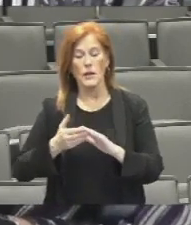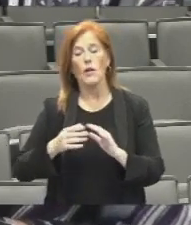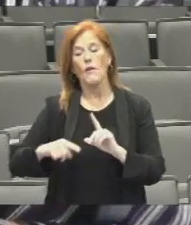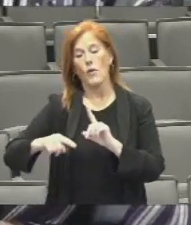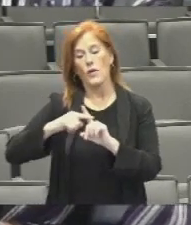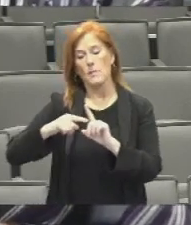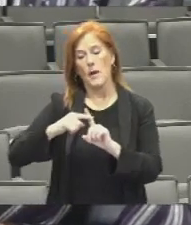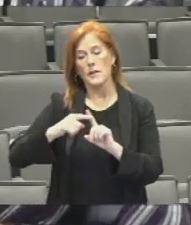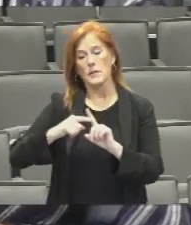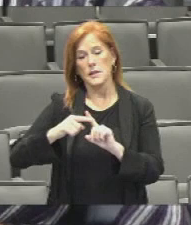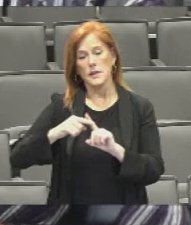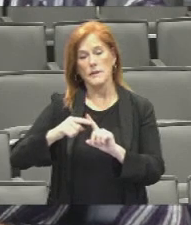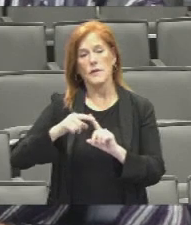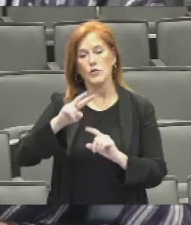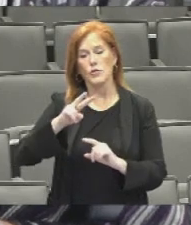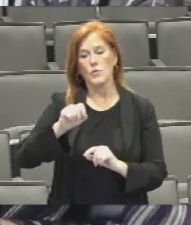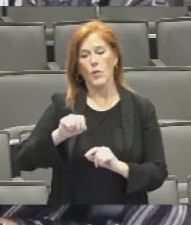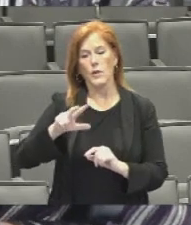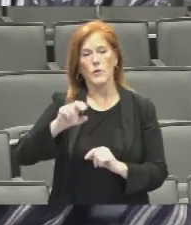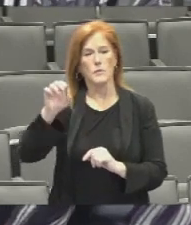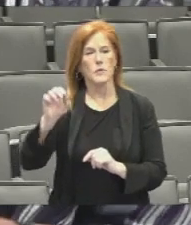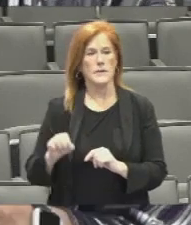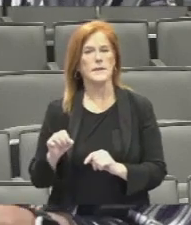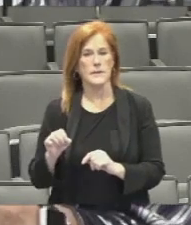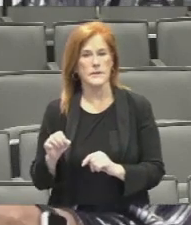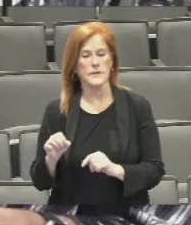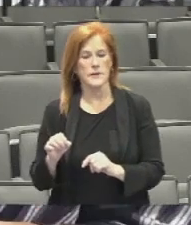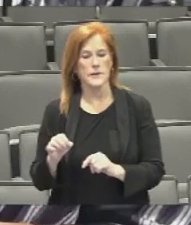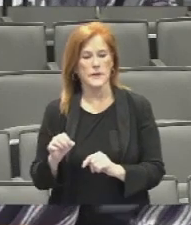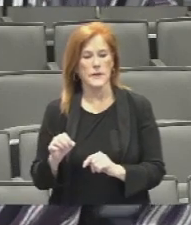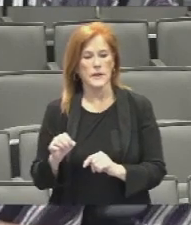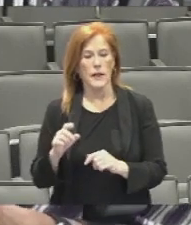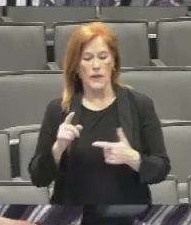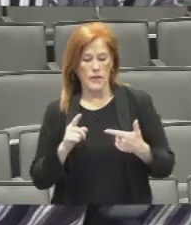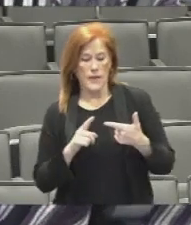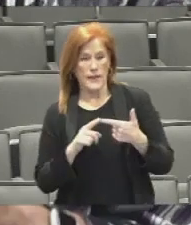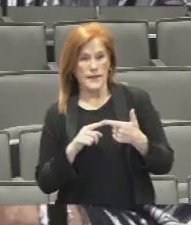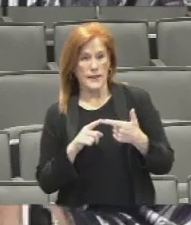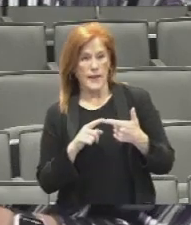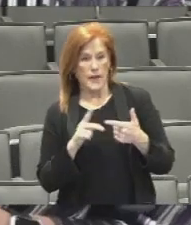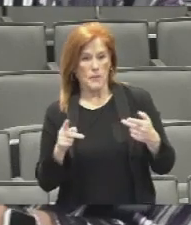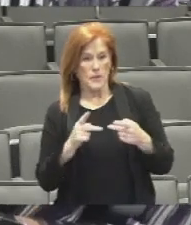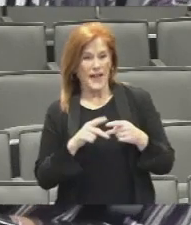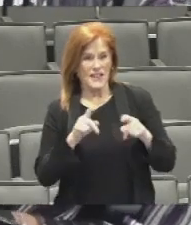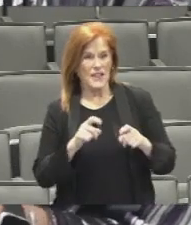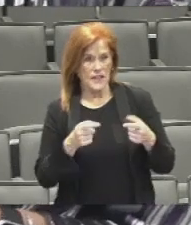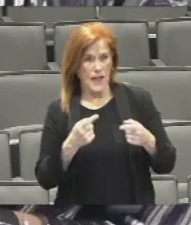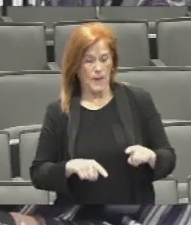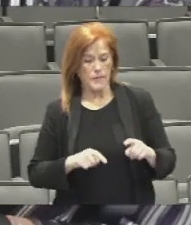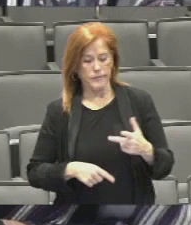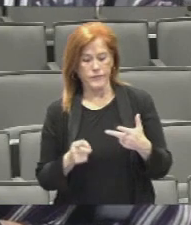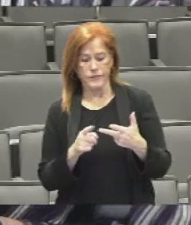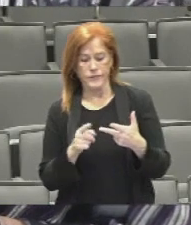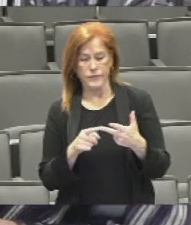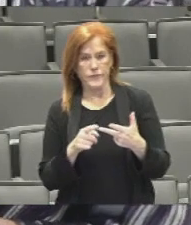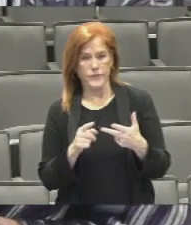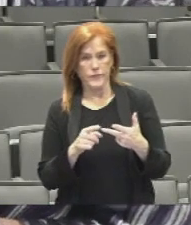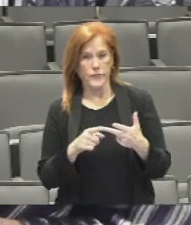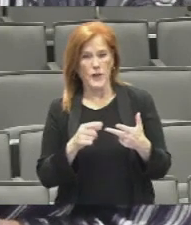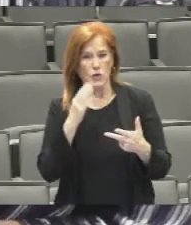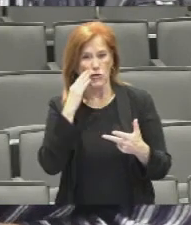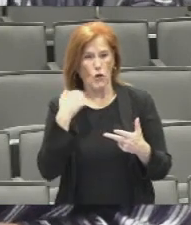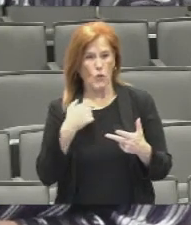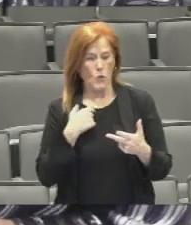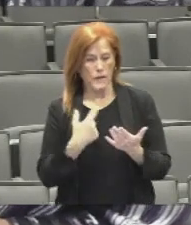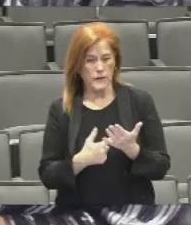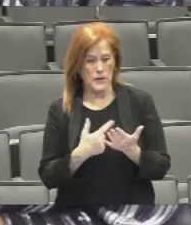of 2.3%. So that is the second side. The third that you have heard us talk